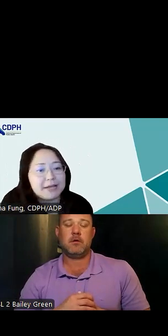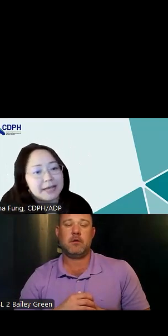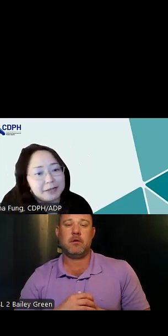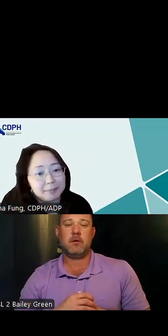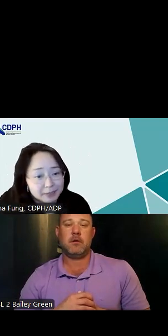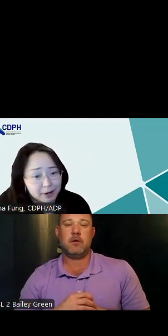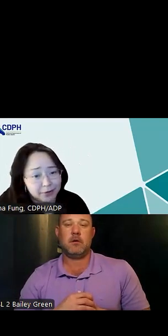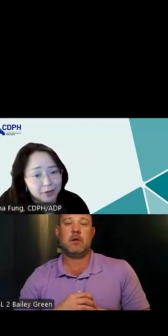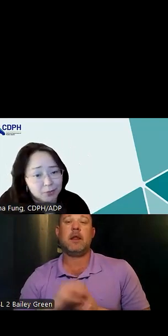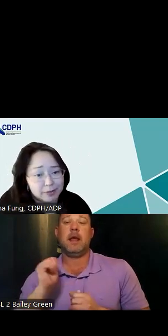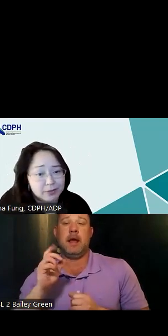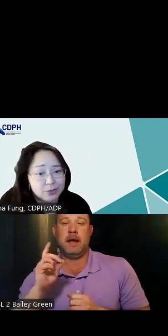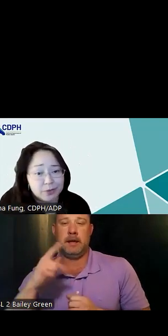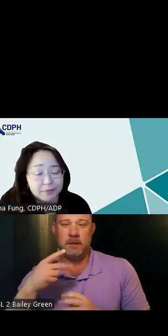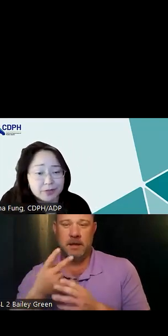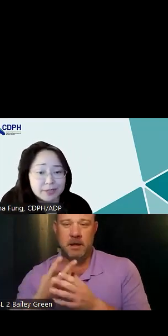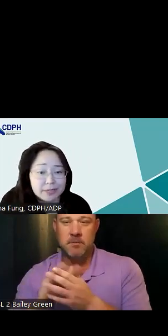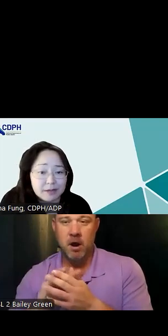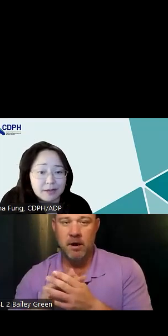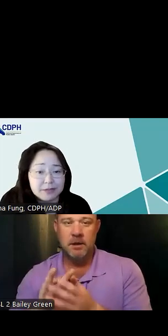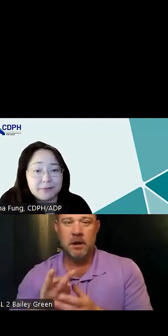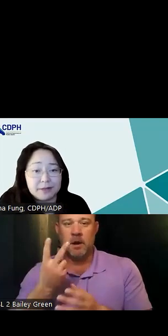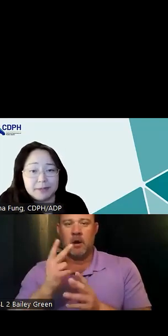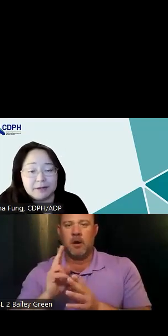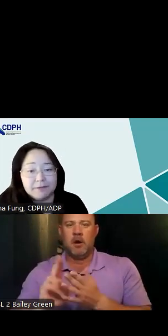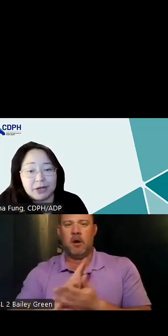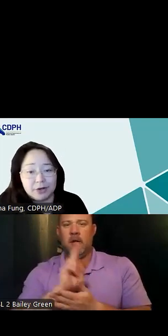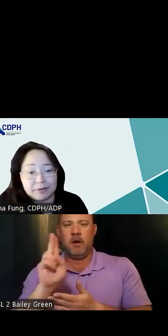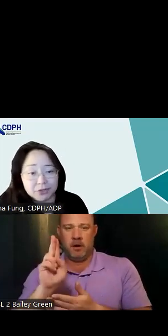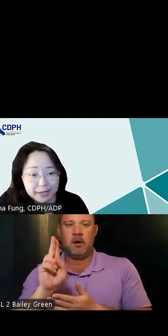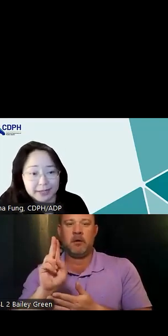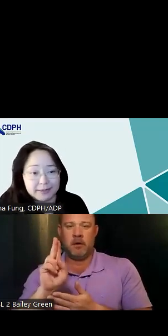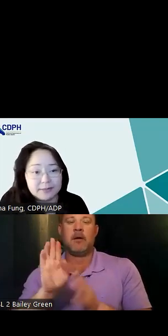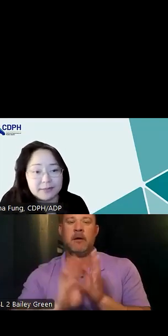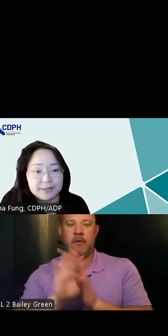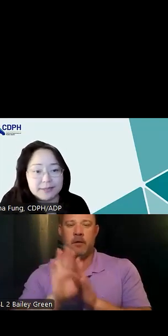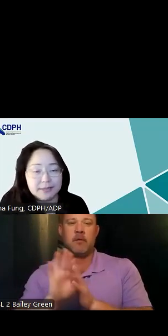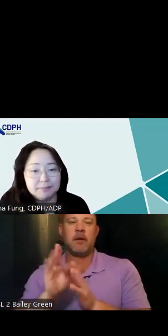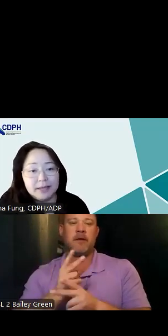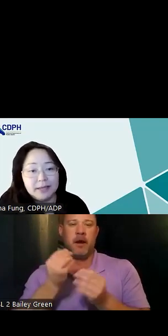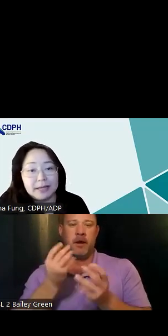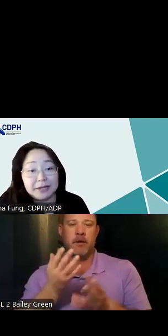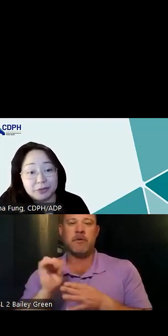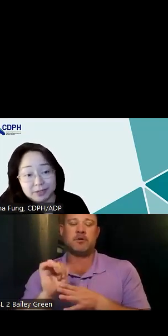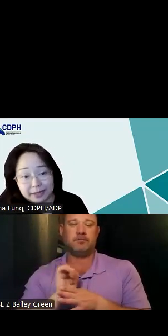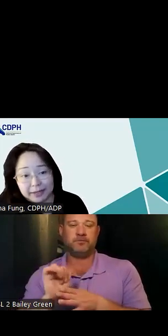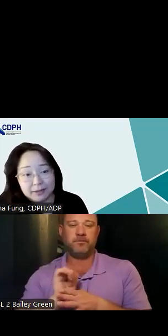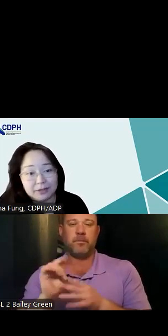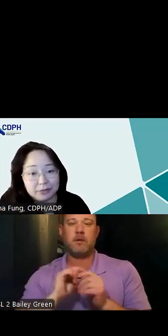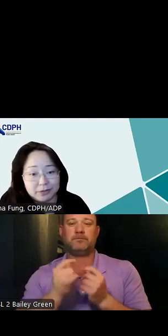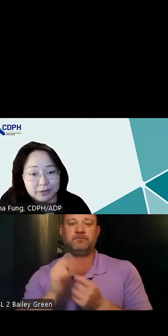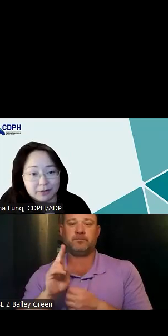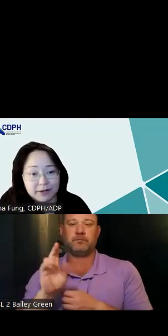And again, ADP is partnering with 2 universities on development of caregiver trainings. The team at